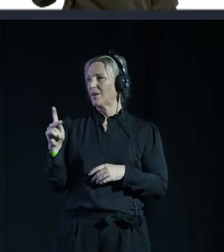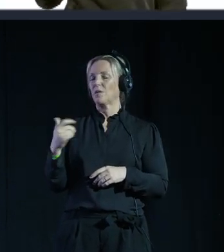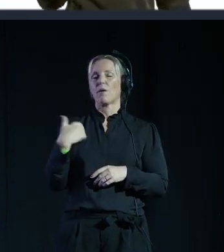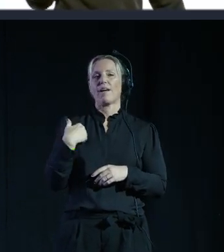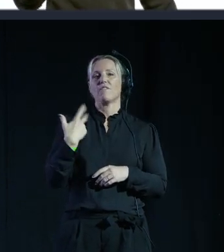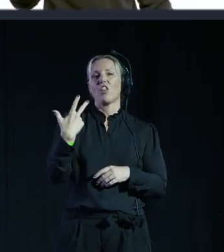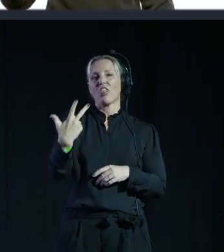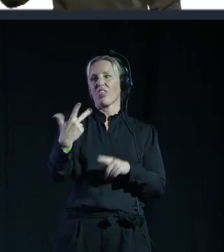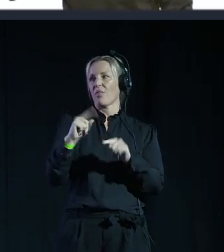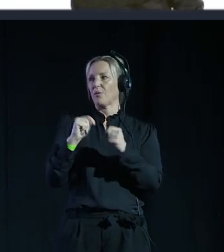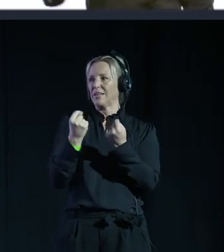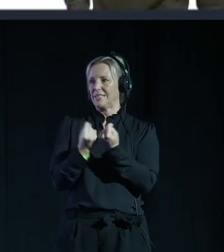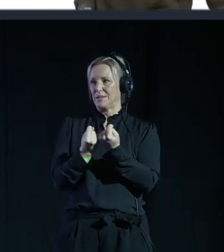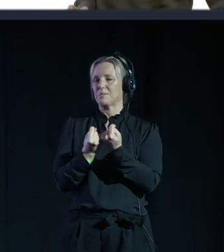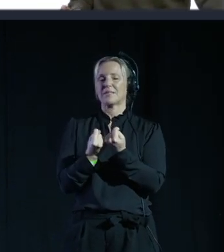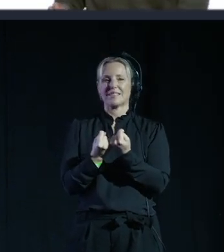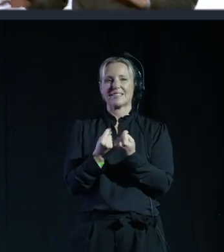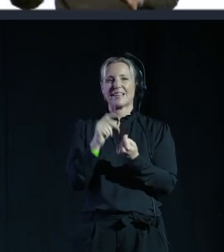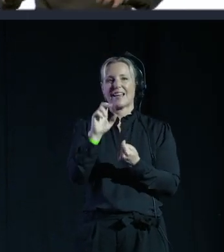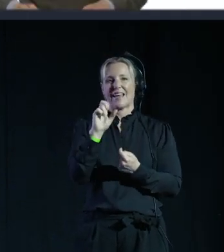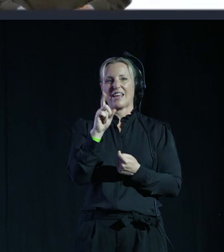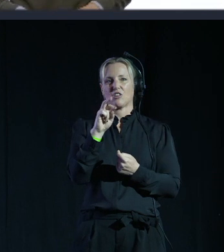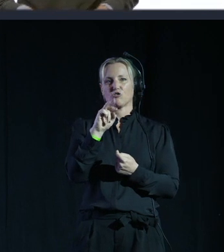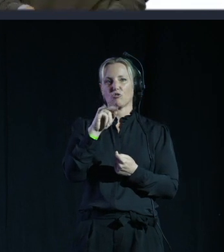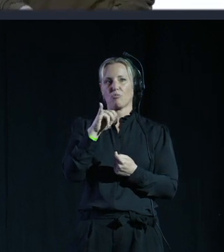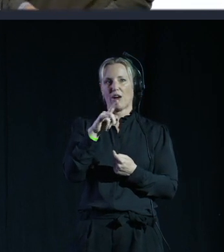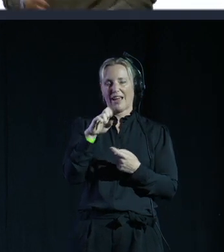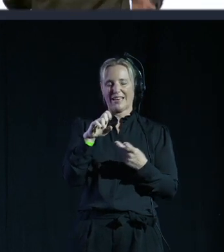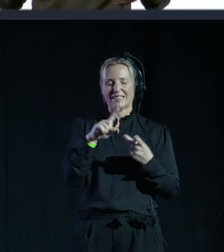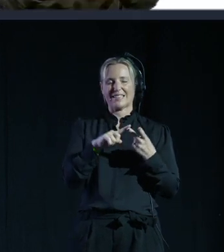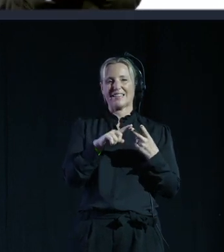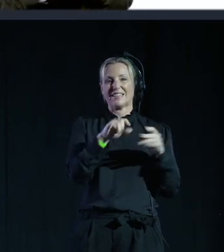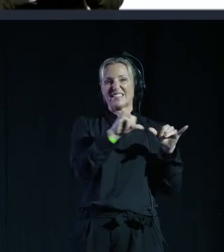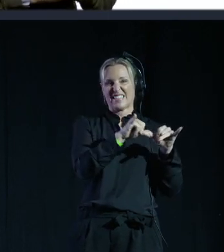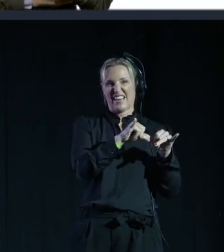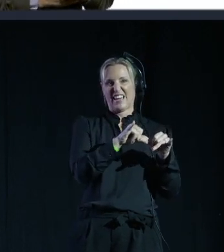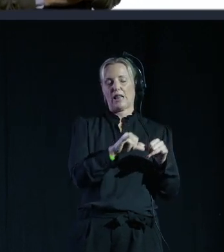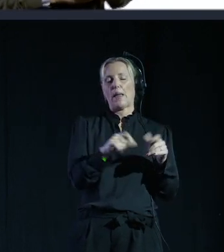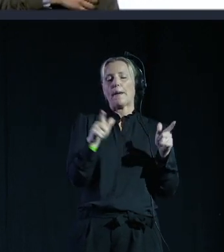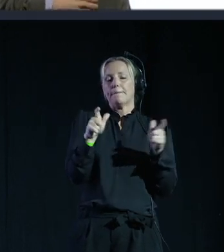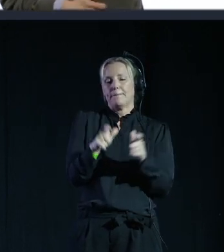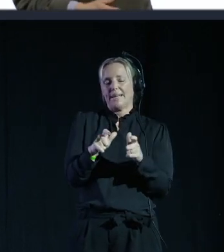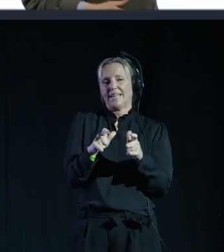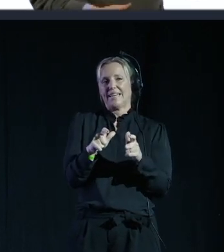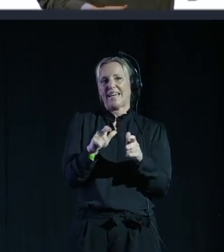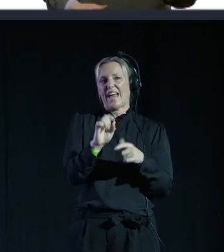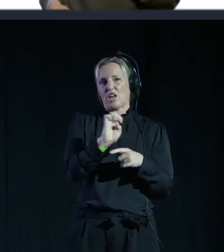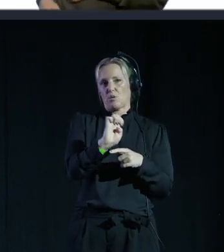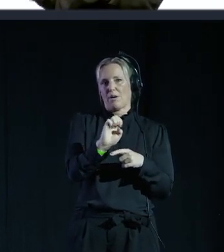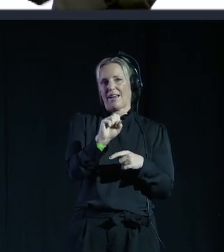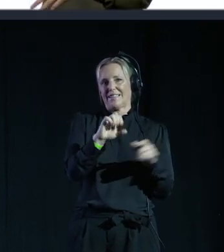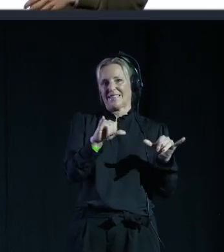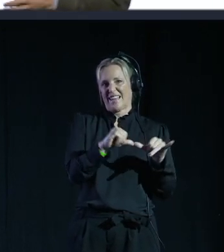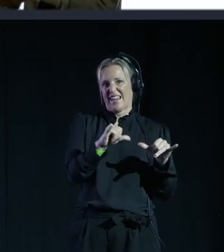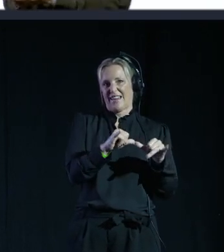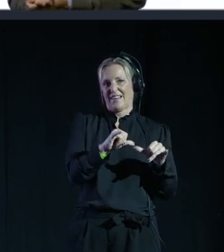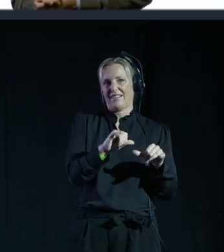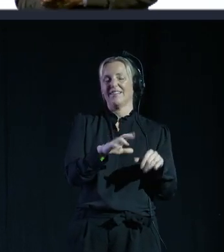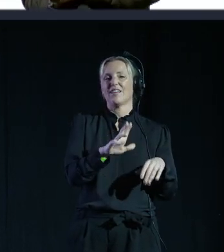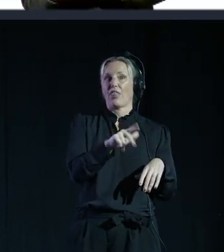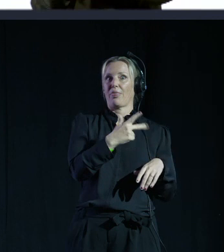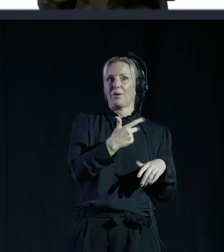teams now at our Jaffle shop. Enterprise scale, mini enterprise scale, 6 pizzas, I guess. We've got finance, we've got marketing, and we've